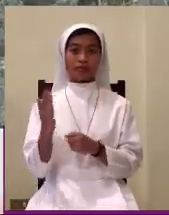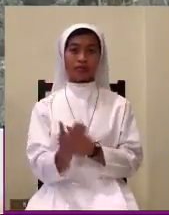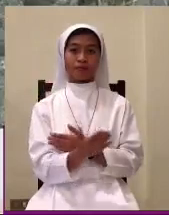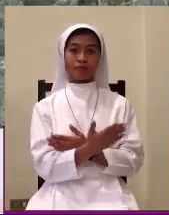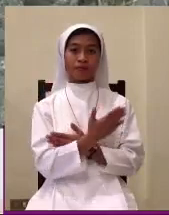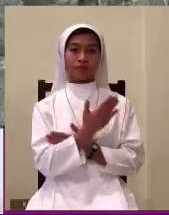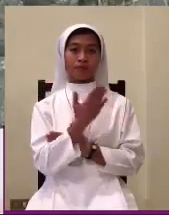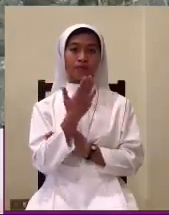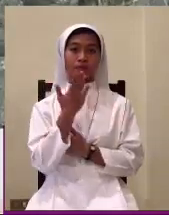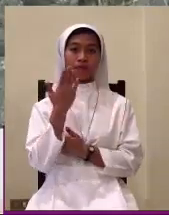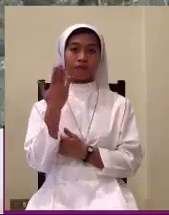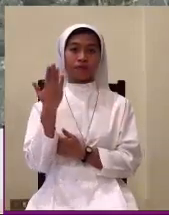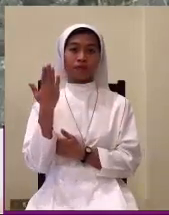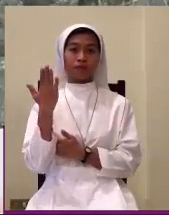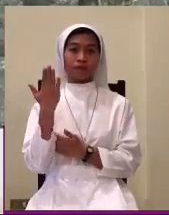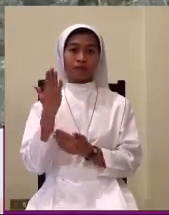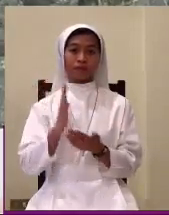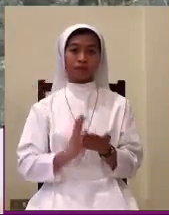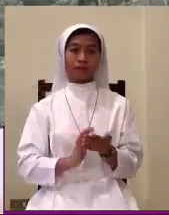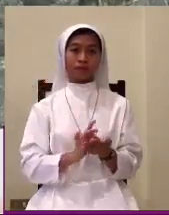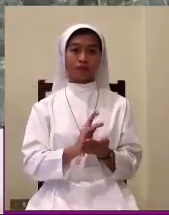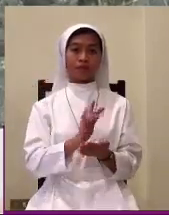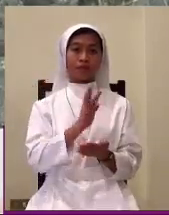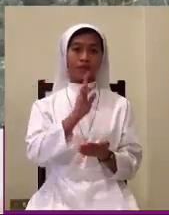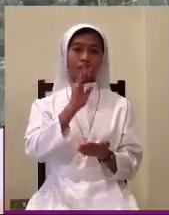panokan sa imo,